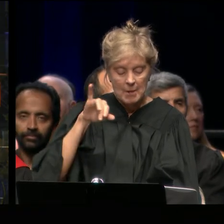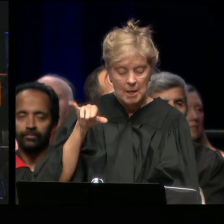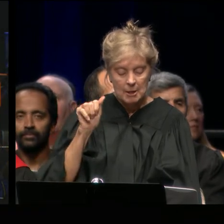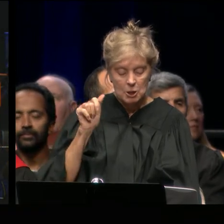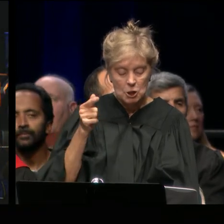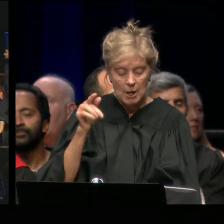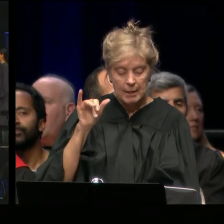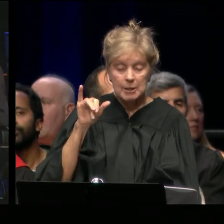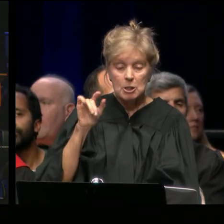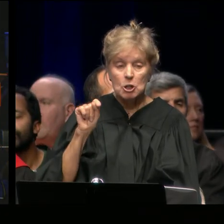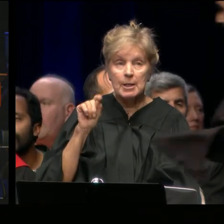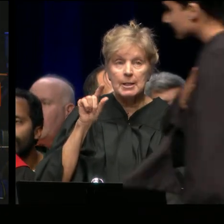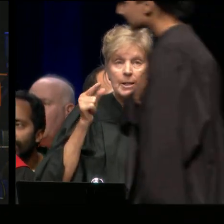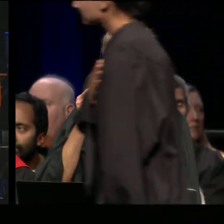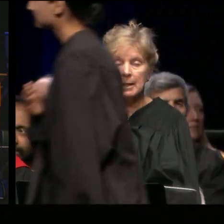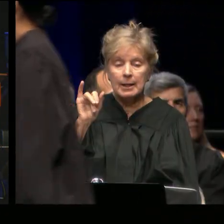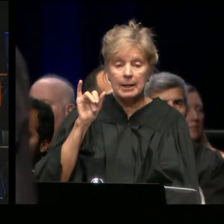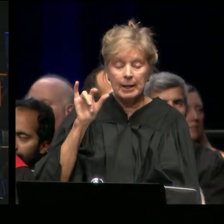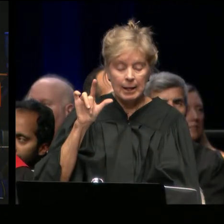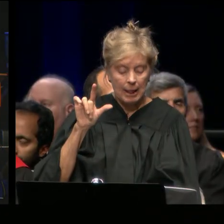Jagjeet Gill.